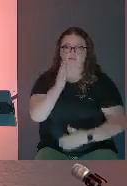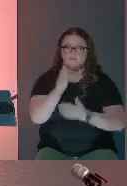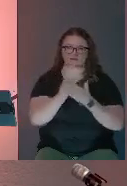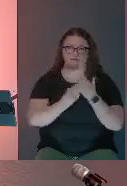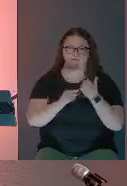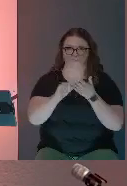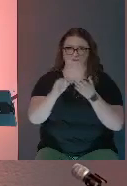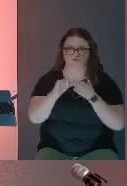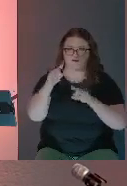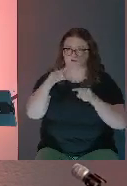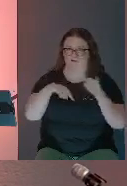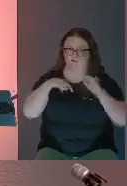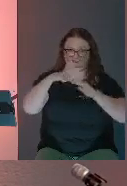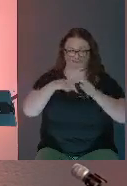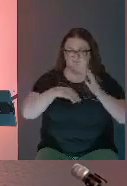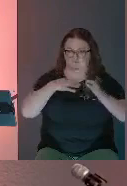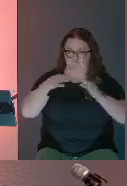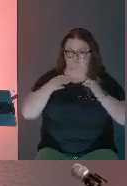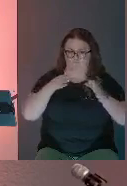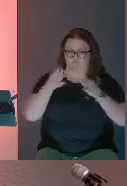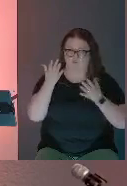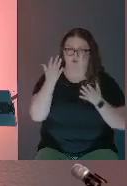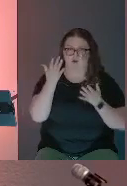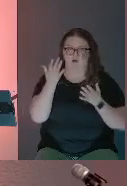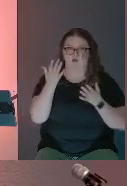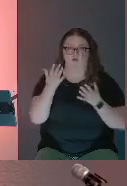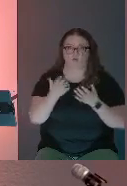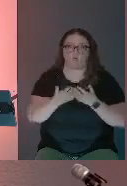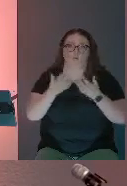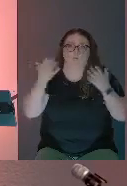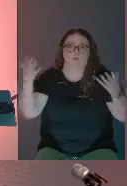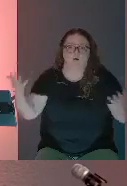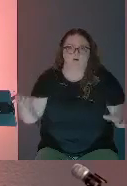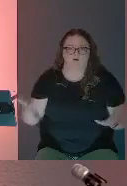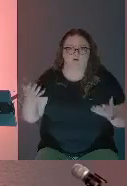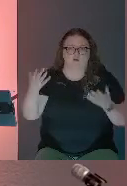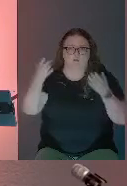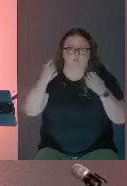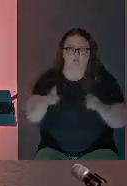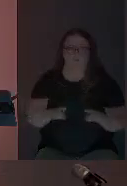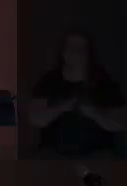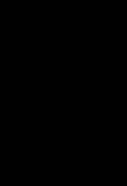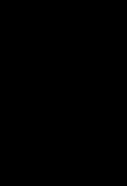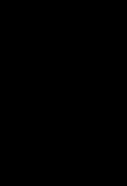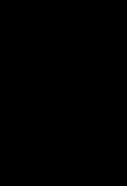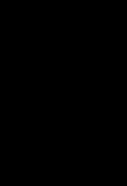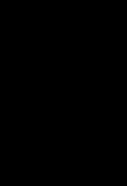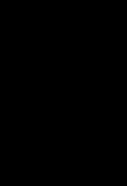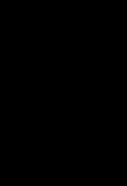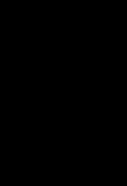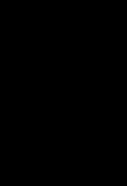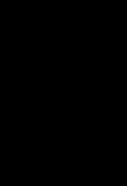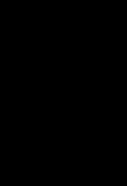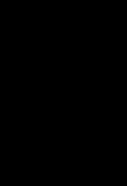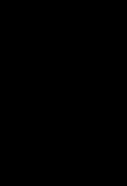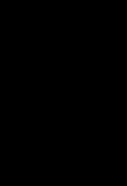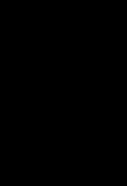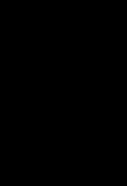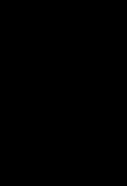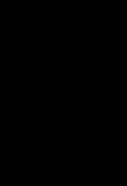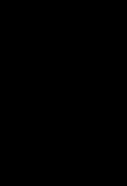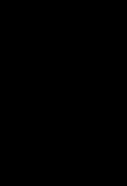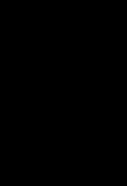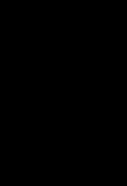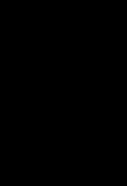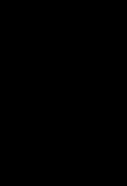of them because they're so loaded and there's so much going on. But he says this, Peter says this, and keep in mind as he's writing